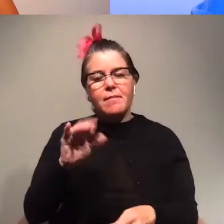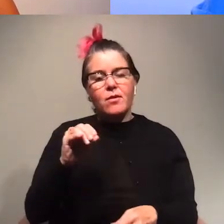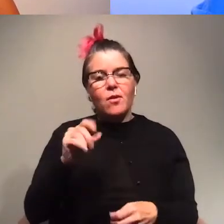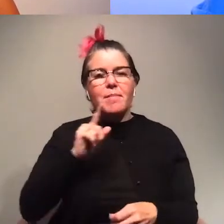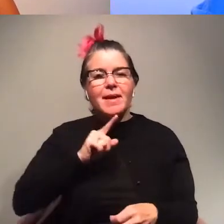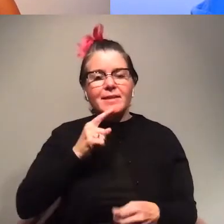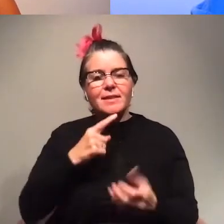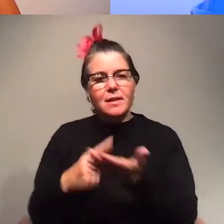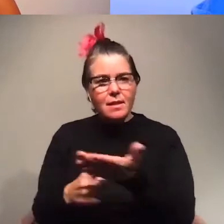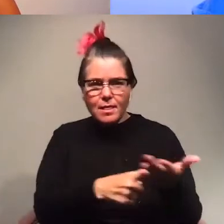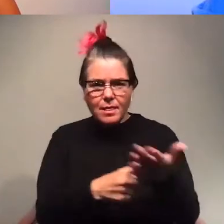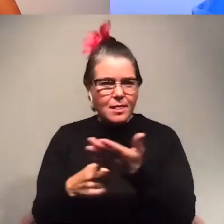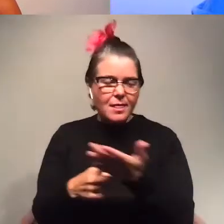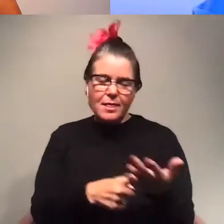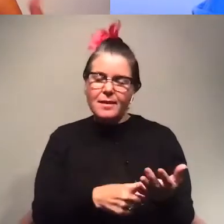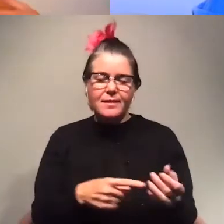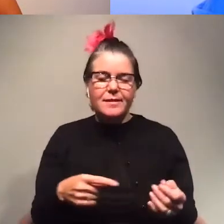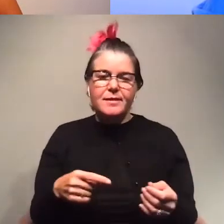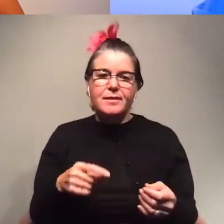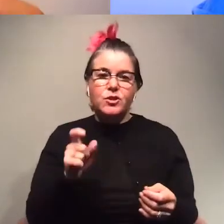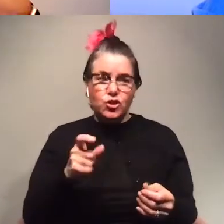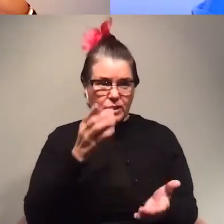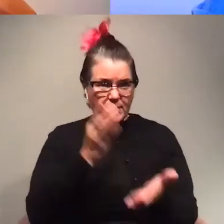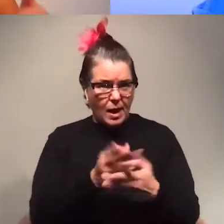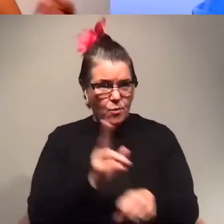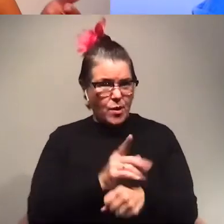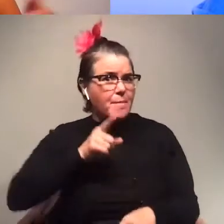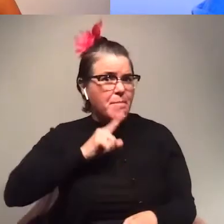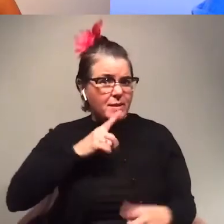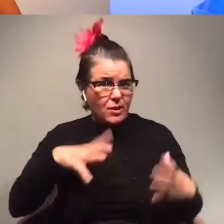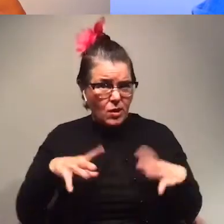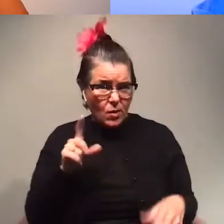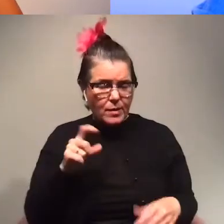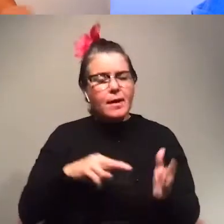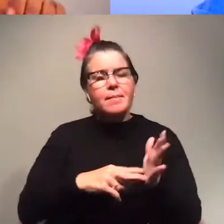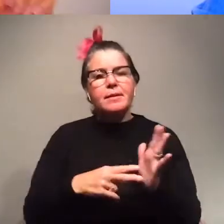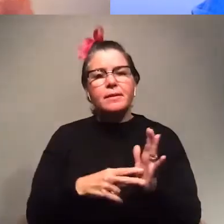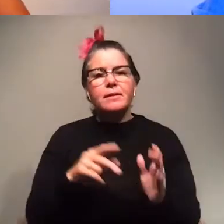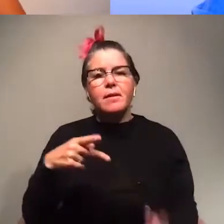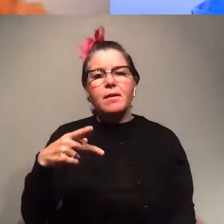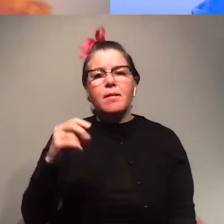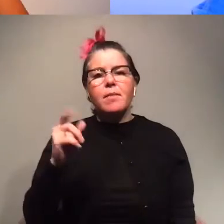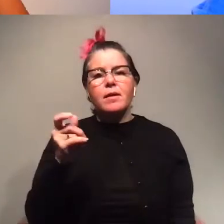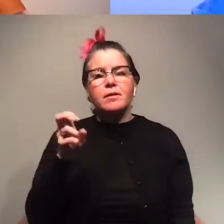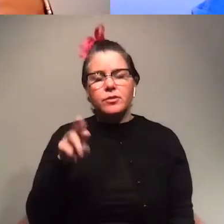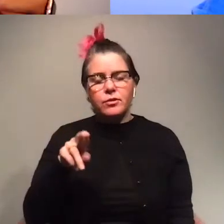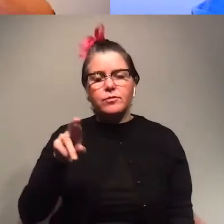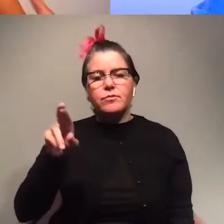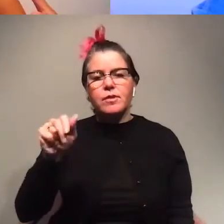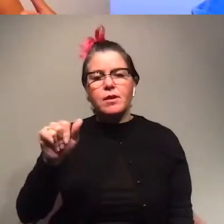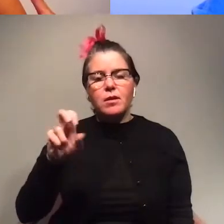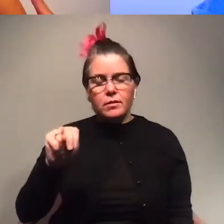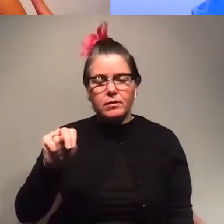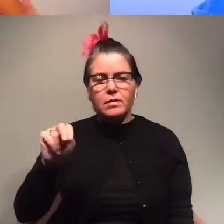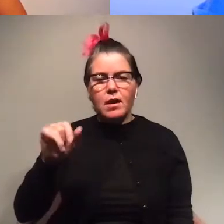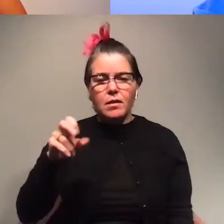debate that pretty widely, whether you should stop wearing plastic clothing. And by plastic, I mean polyester, rayon, nylon. Those